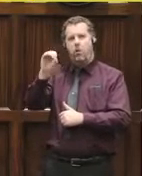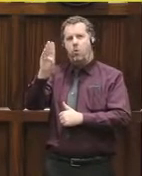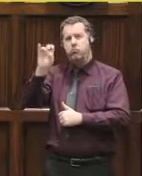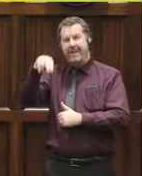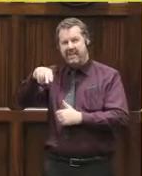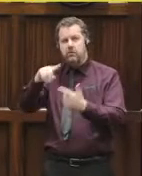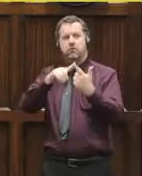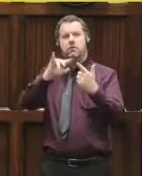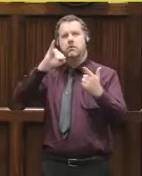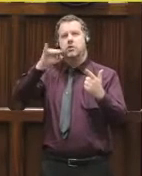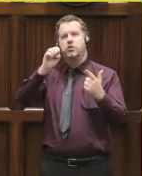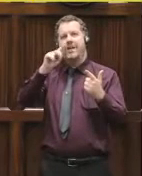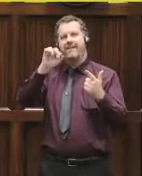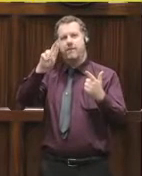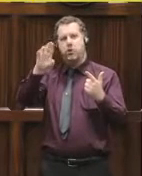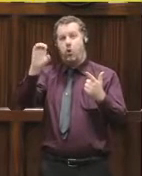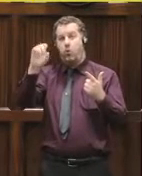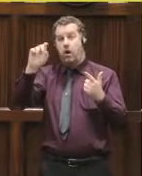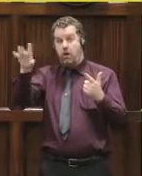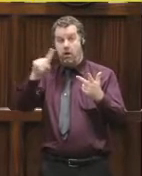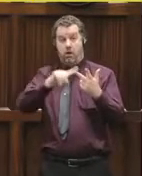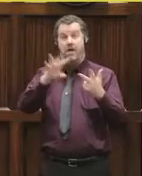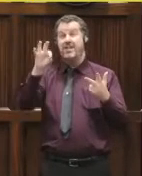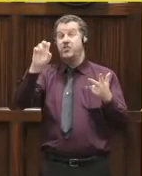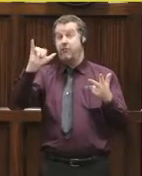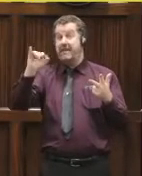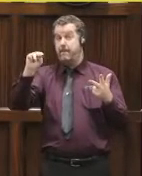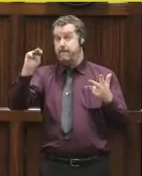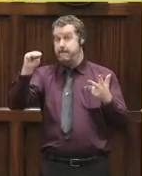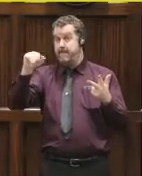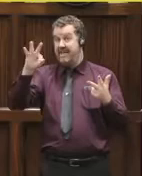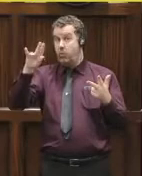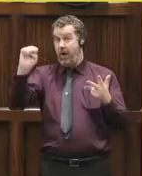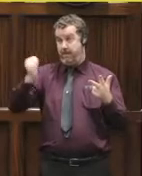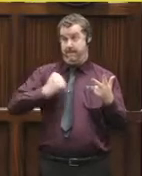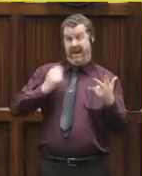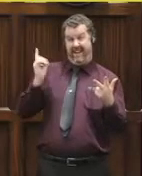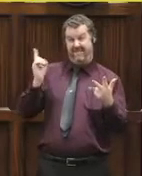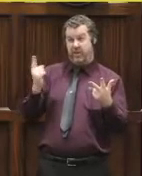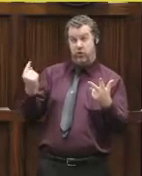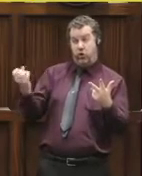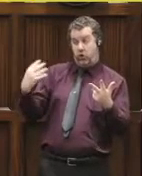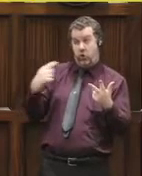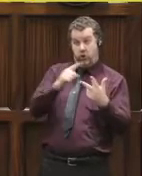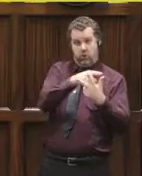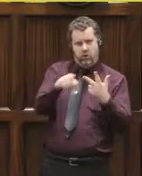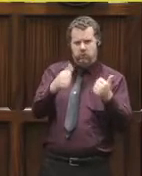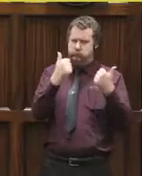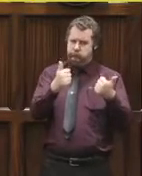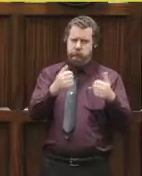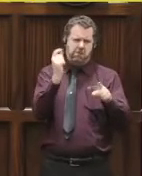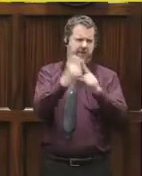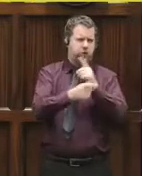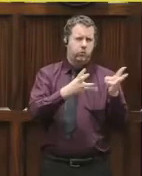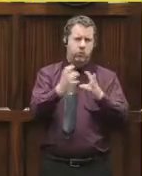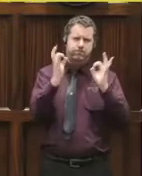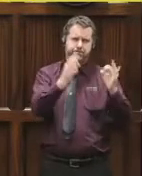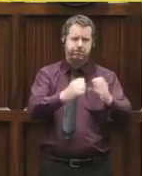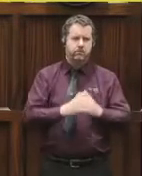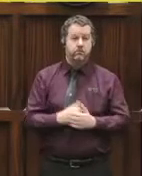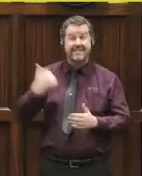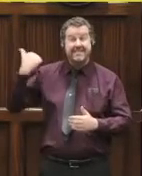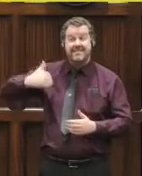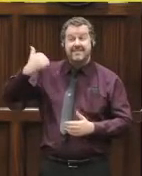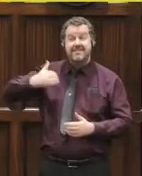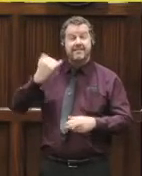my own advisor Jerry Maguire for their amazing and professional work. As I mentioned in the various Seanad